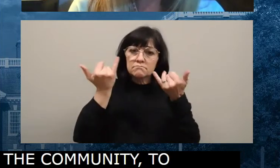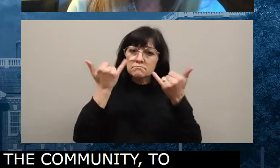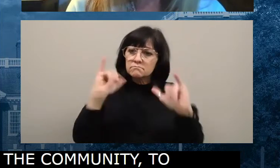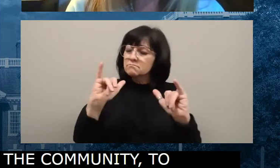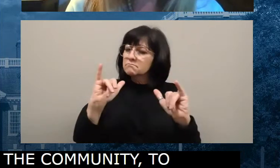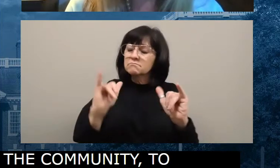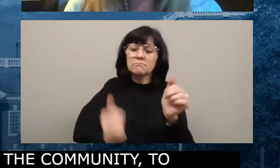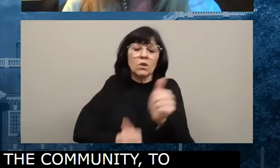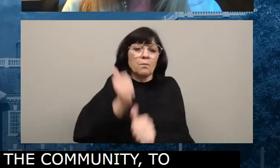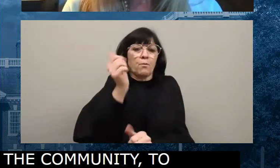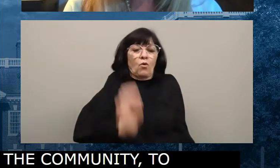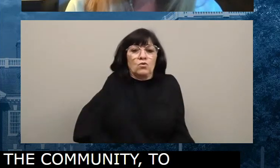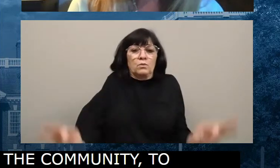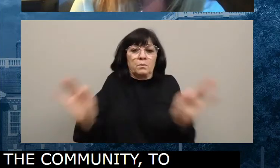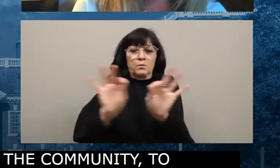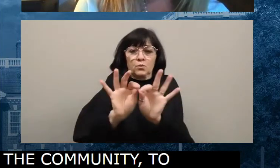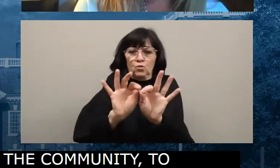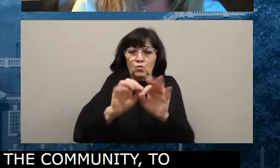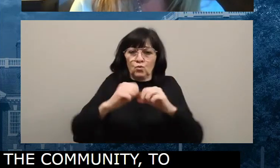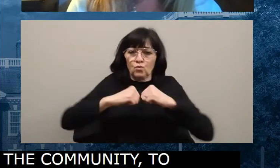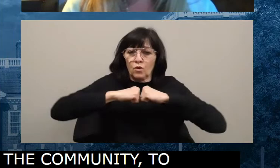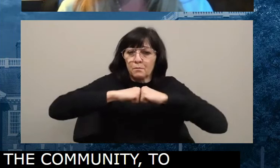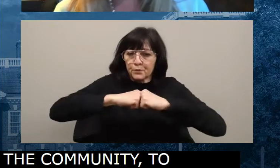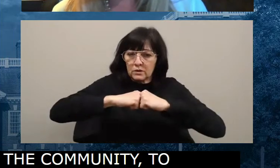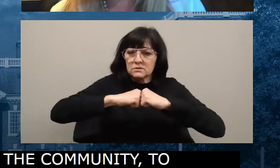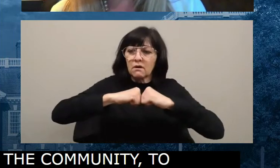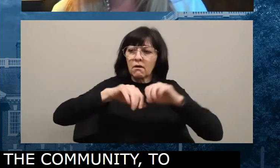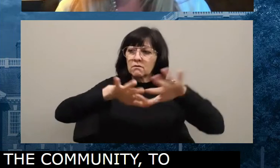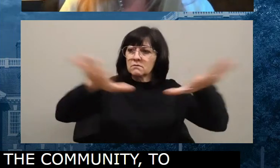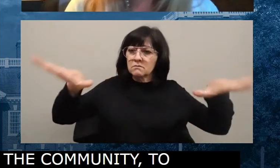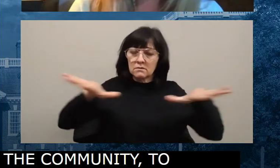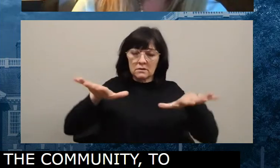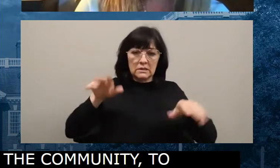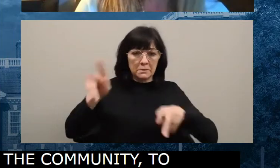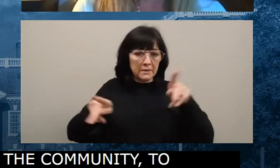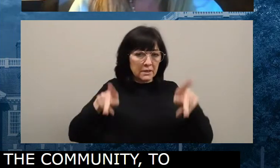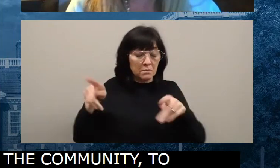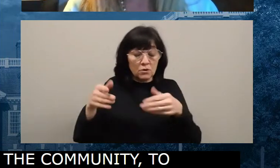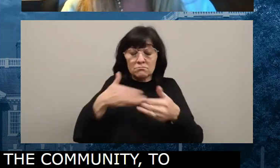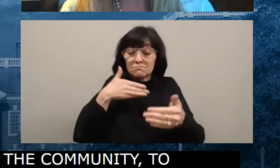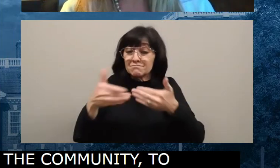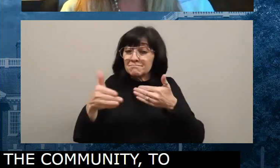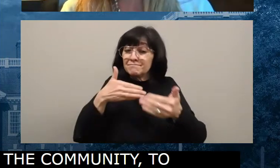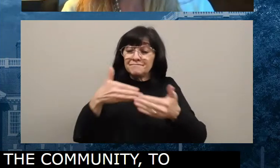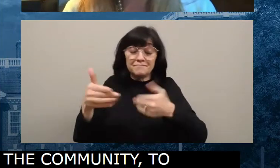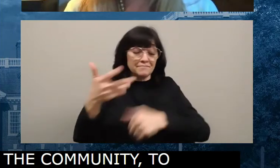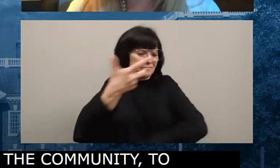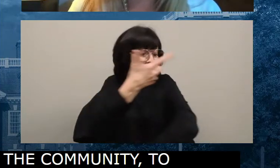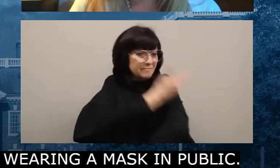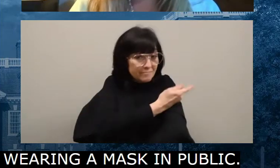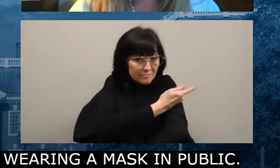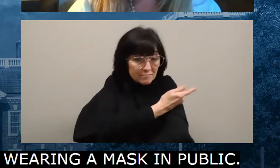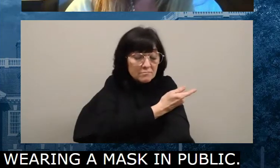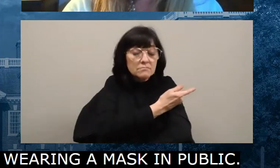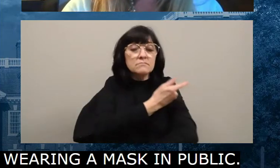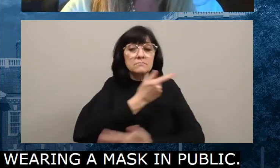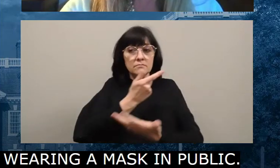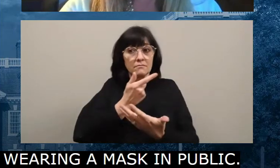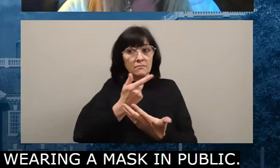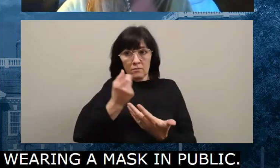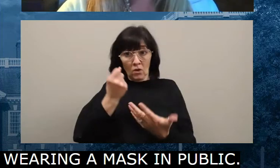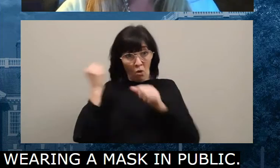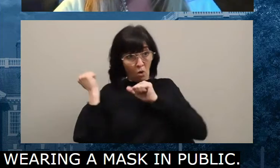prevention measure, even after receiving the vaccine, and until we have been able to get more people vaccinated